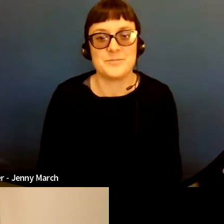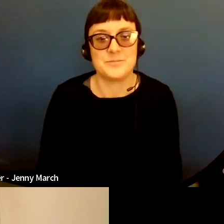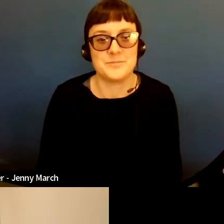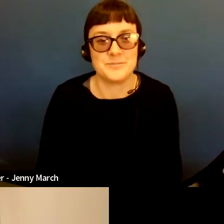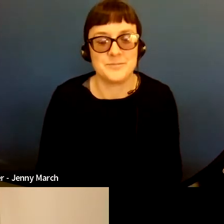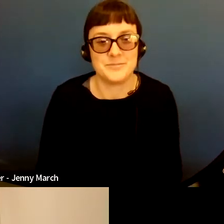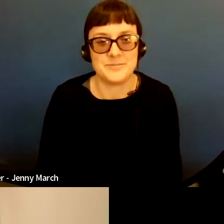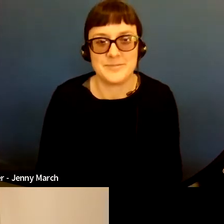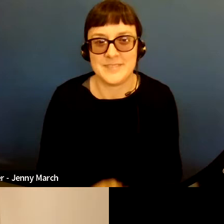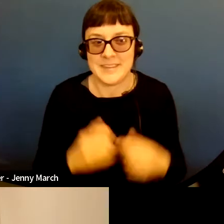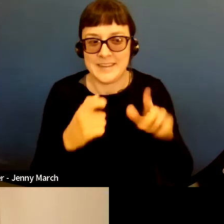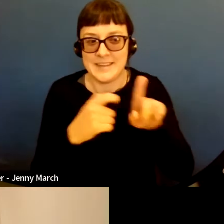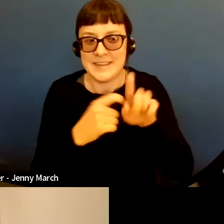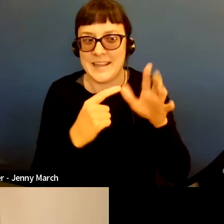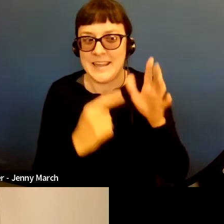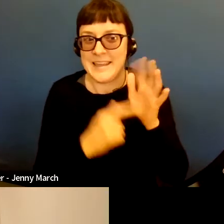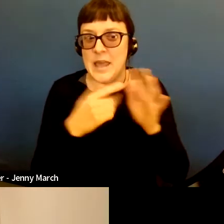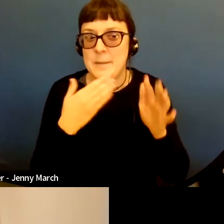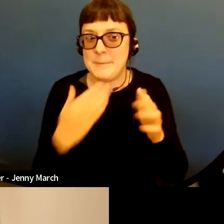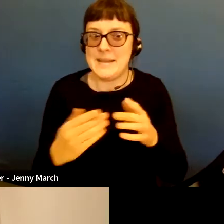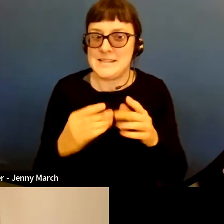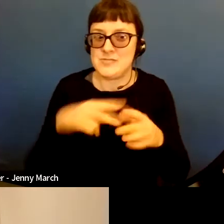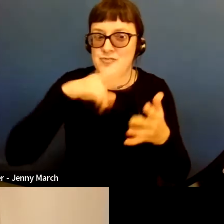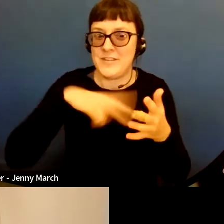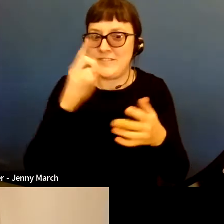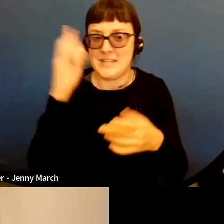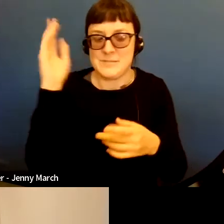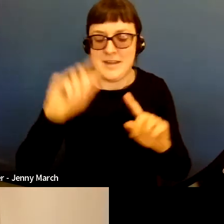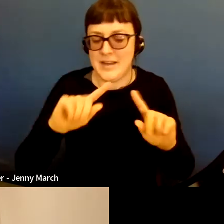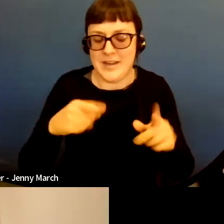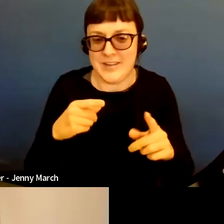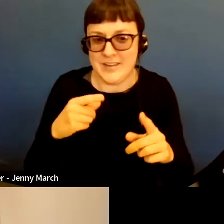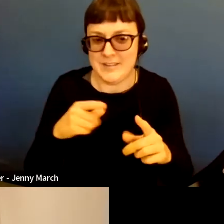So, Kate, could you read the line of our first speaker, please? I'm sorry, I can't access.